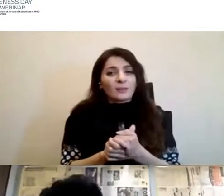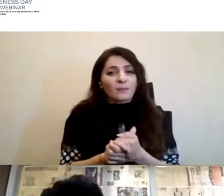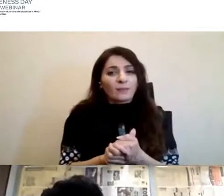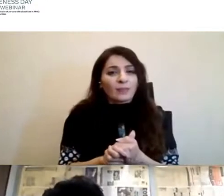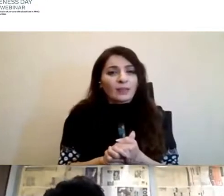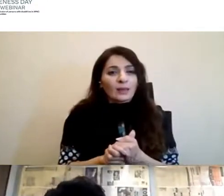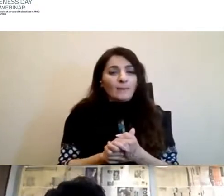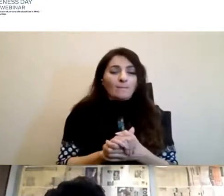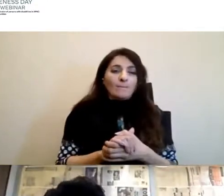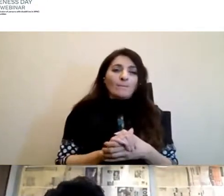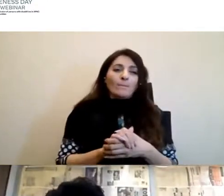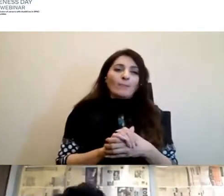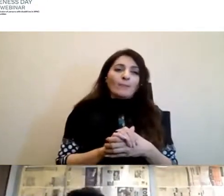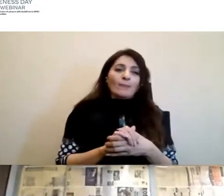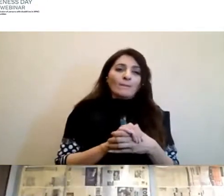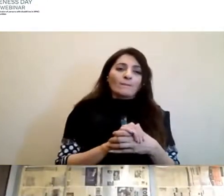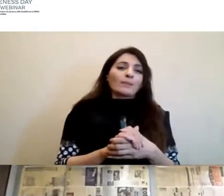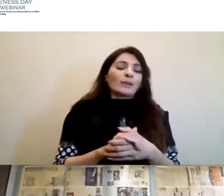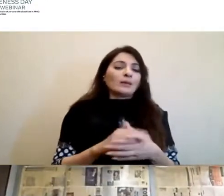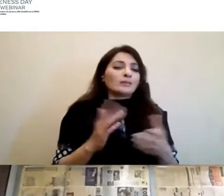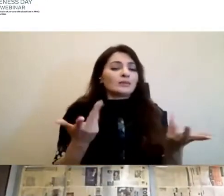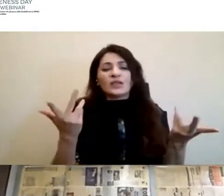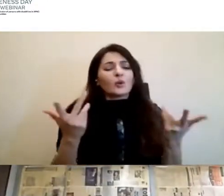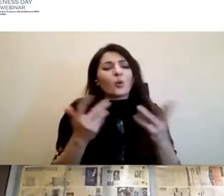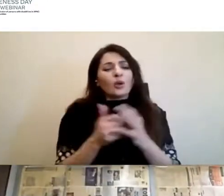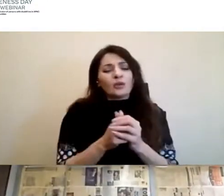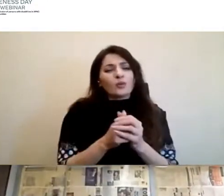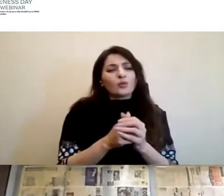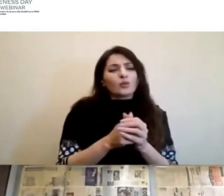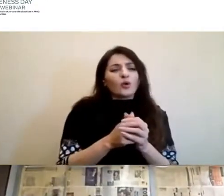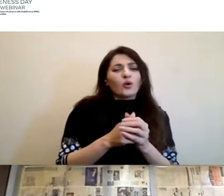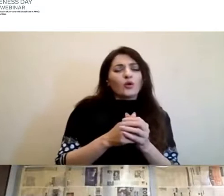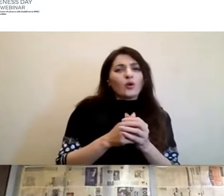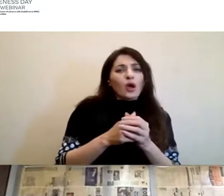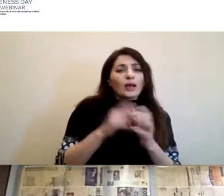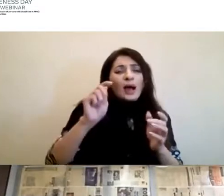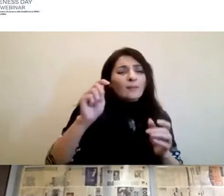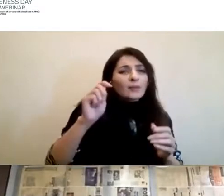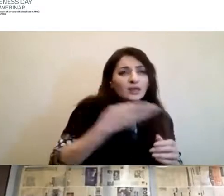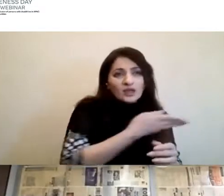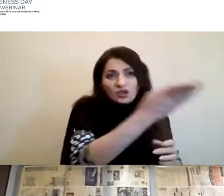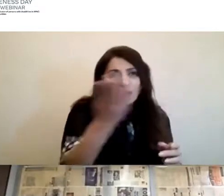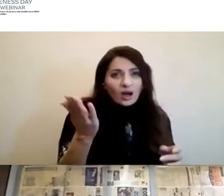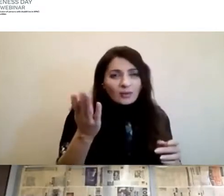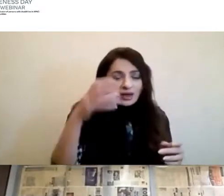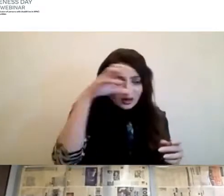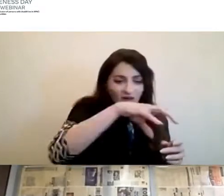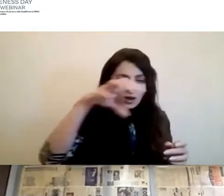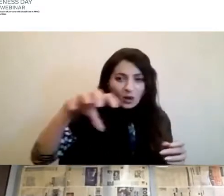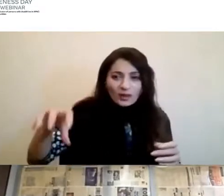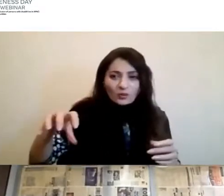standard one provided by an employer or in a particular context, but can still contribute with their own talents. So we